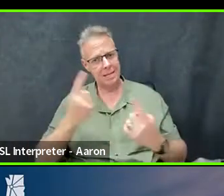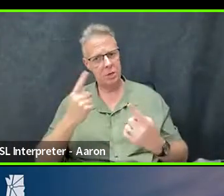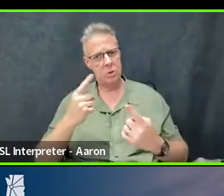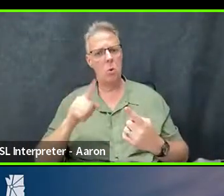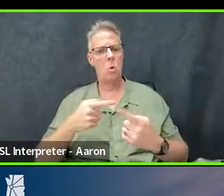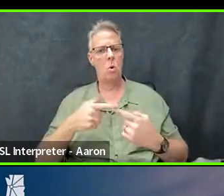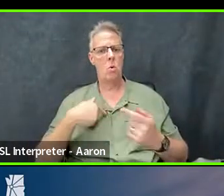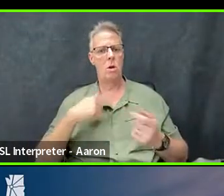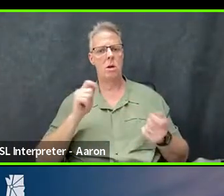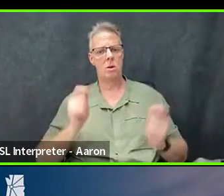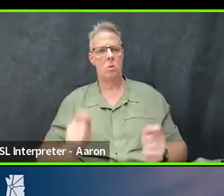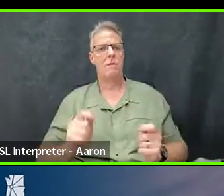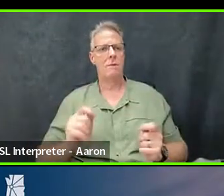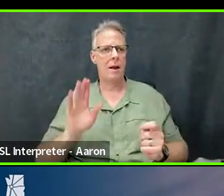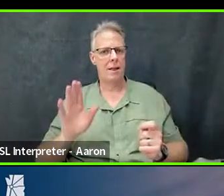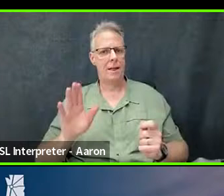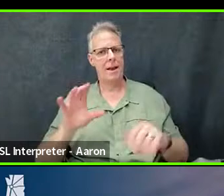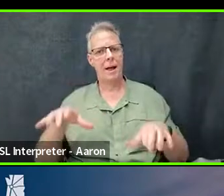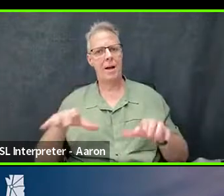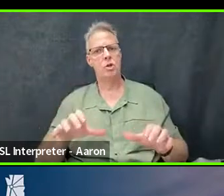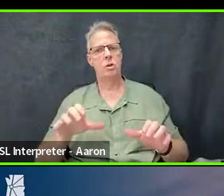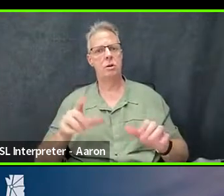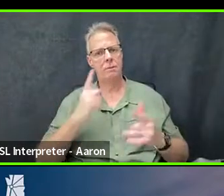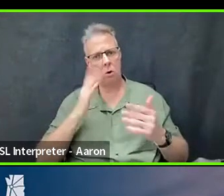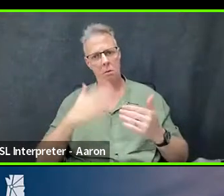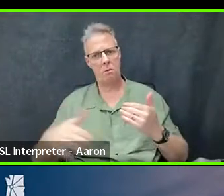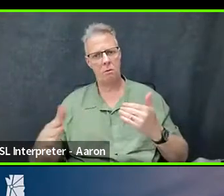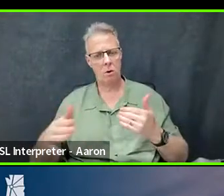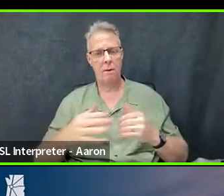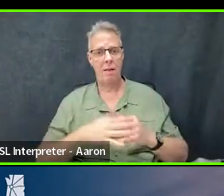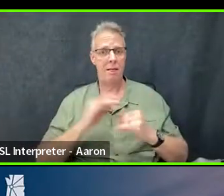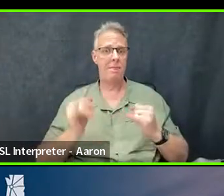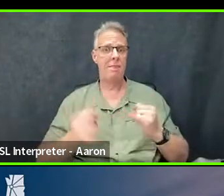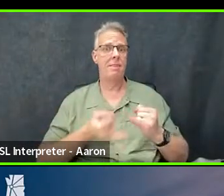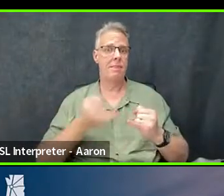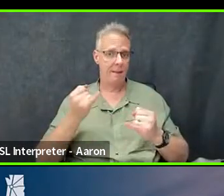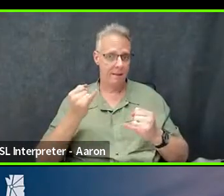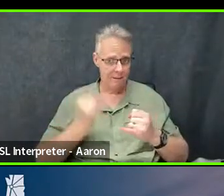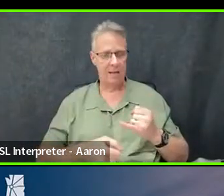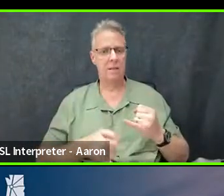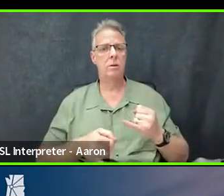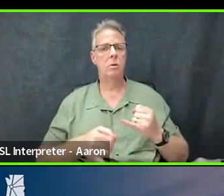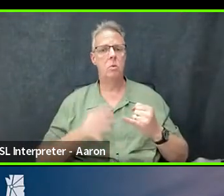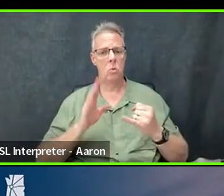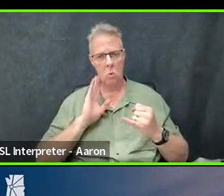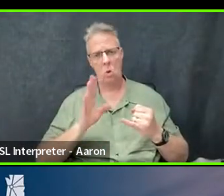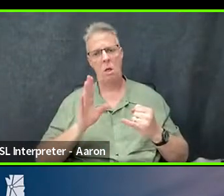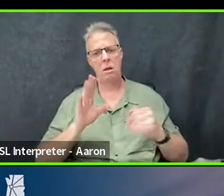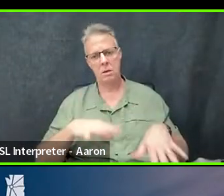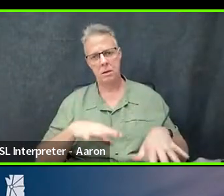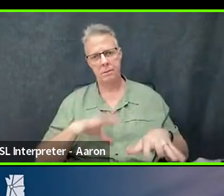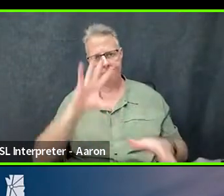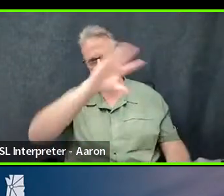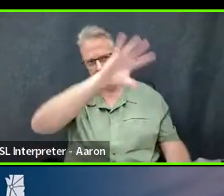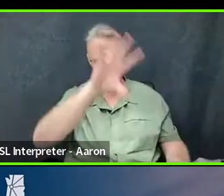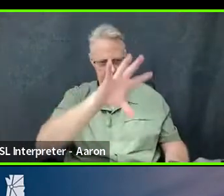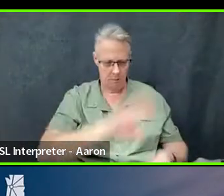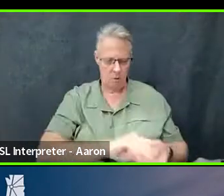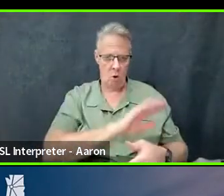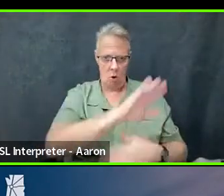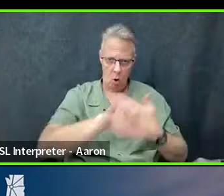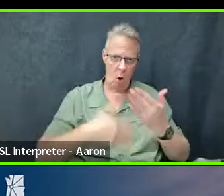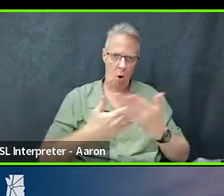refine the action that's going forward. So the final is going to take all of the comments that we've